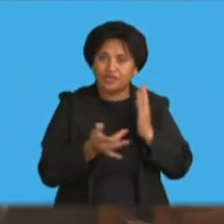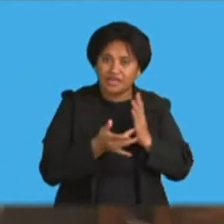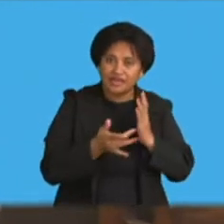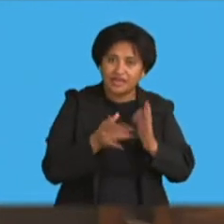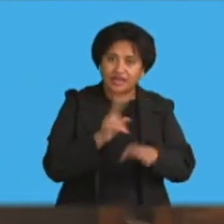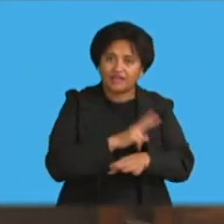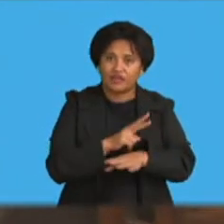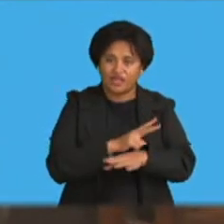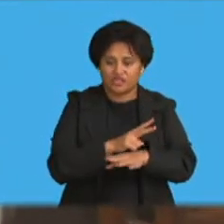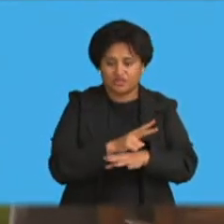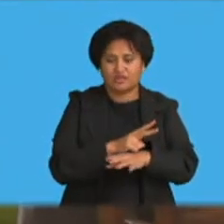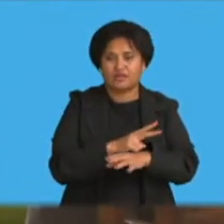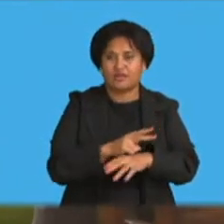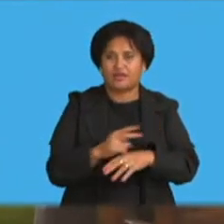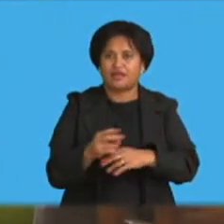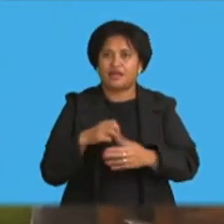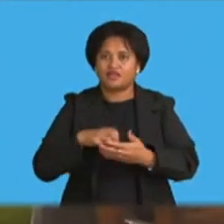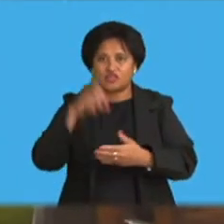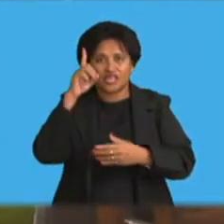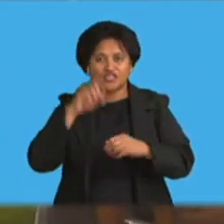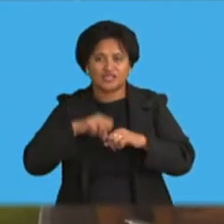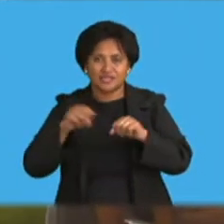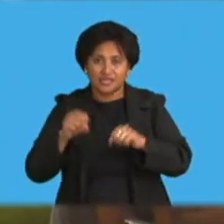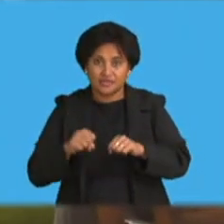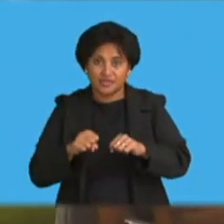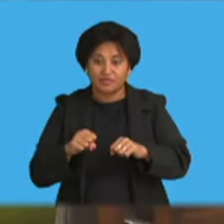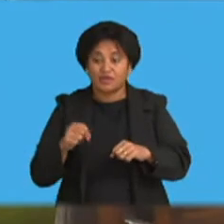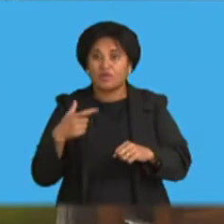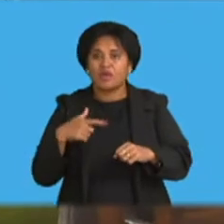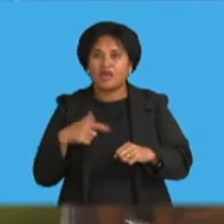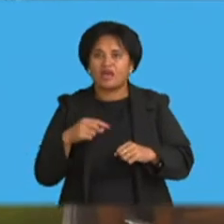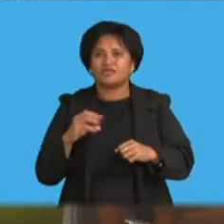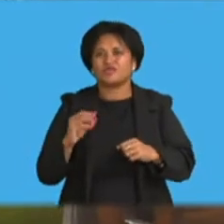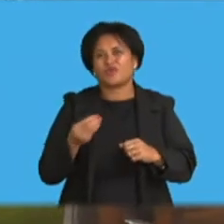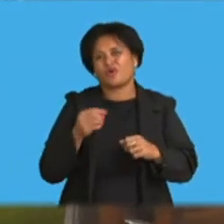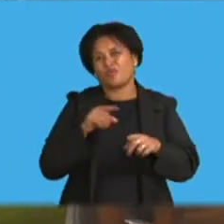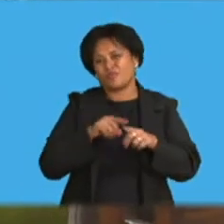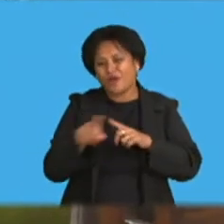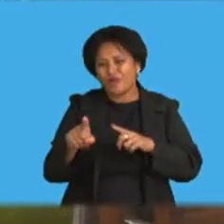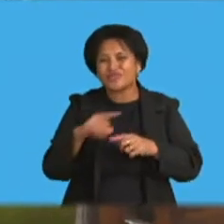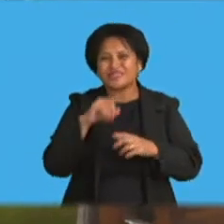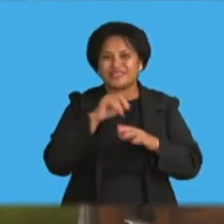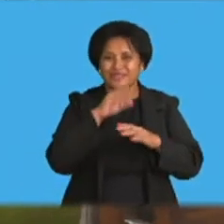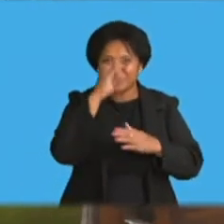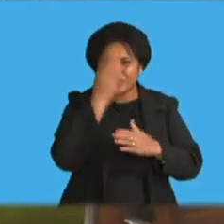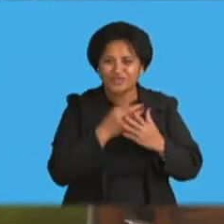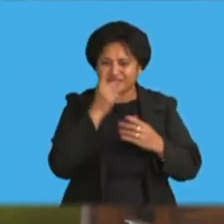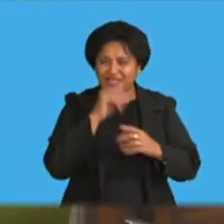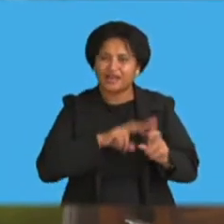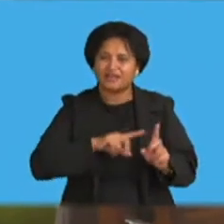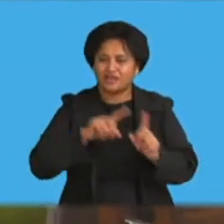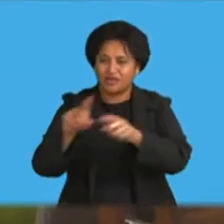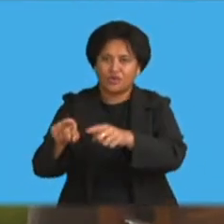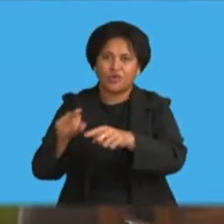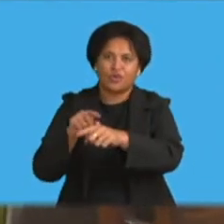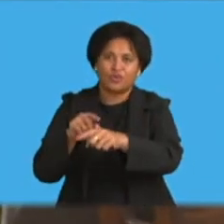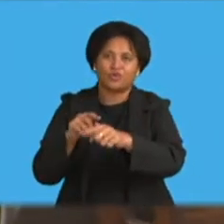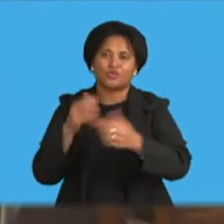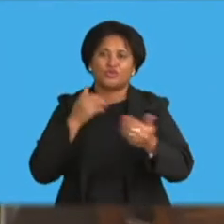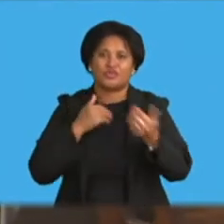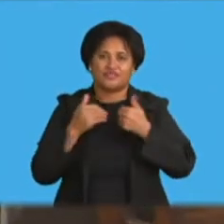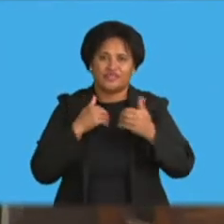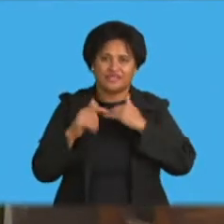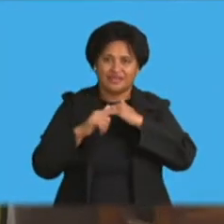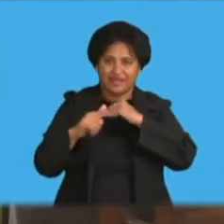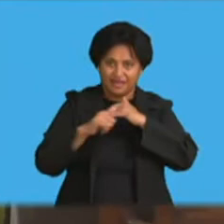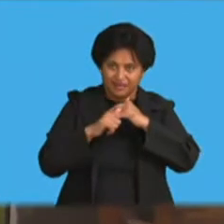higher education system, so that more of our students can go to university and take advantage of the record funding towards scholarships and affordable tertiary loans,